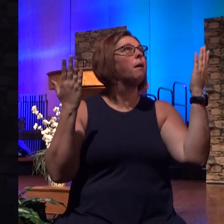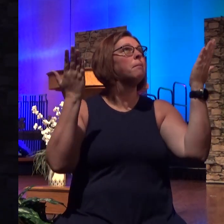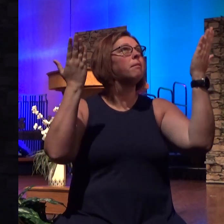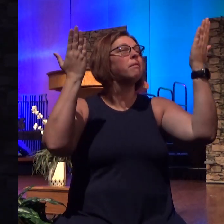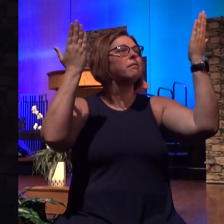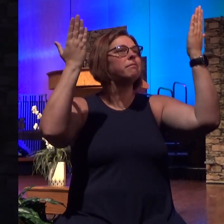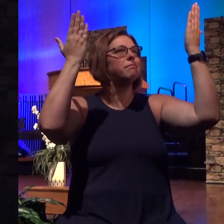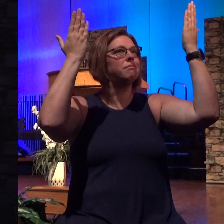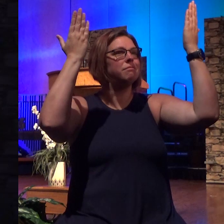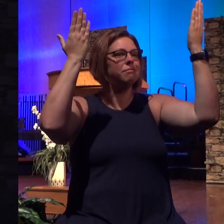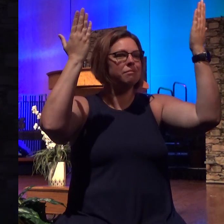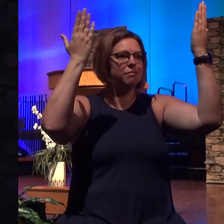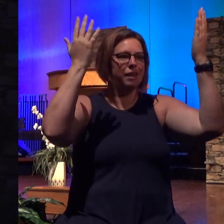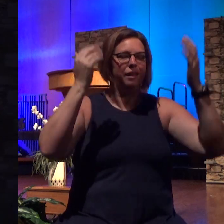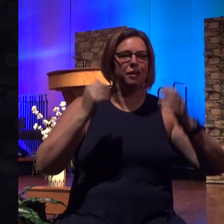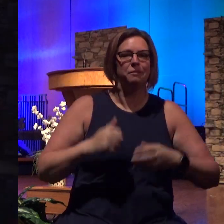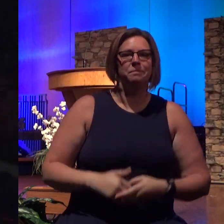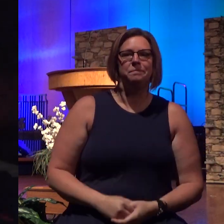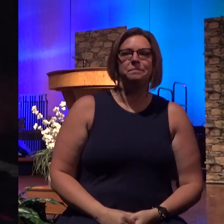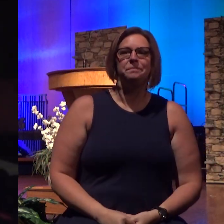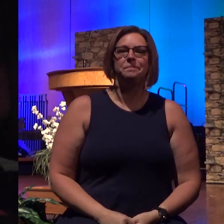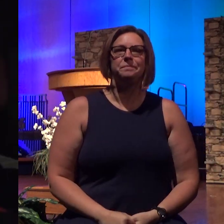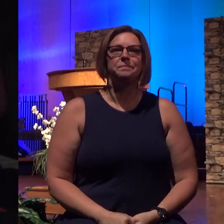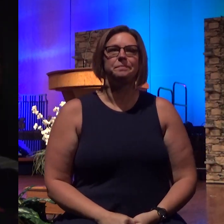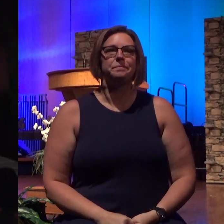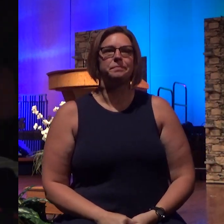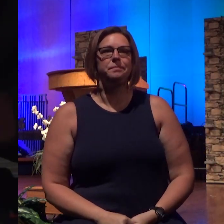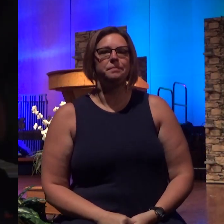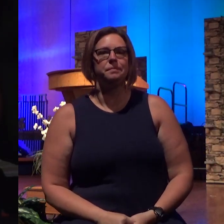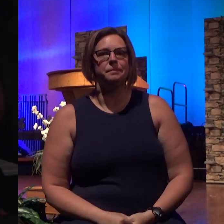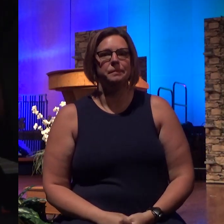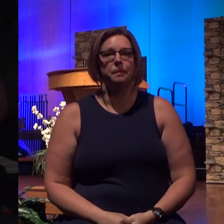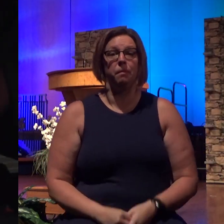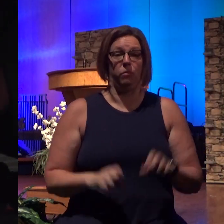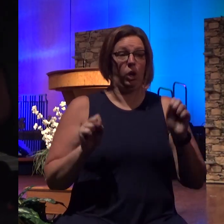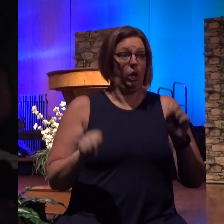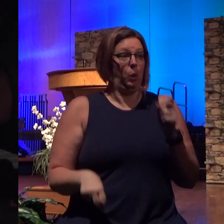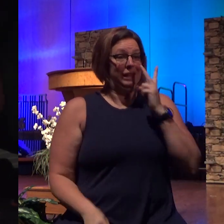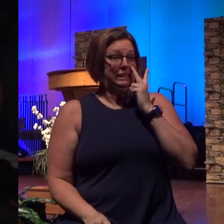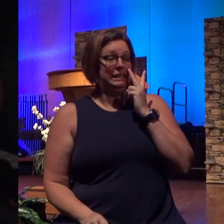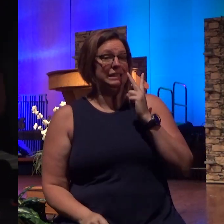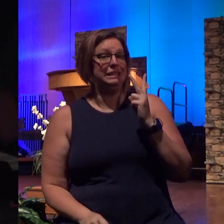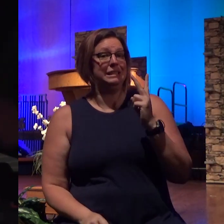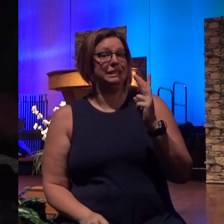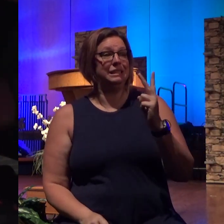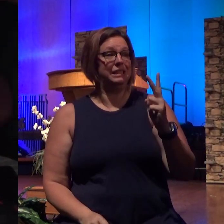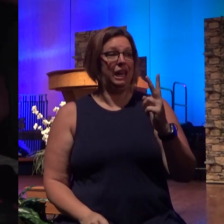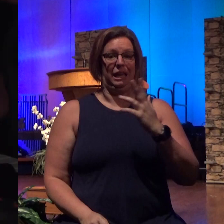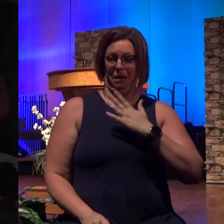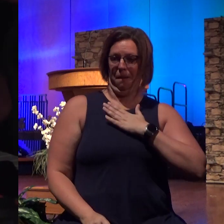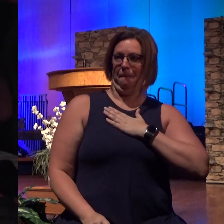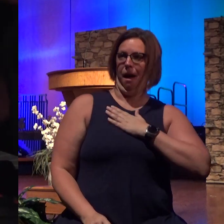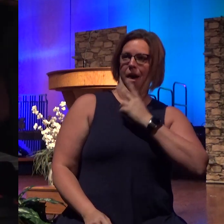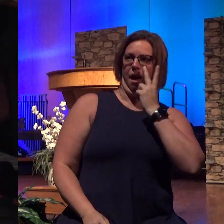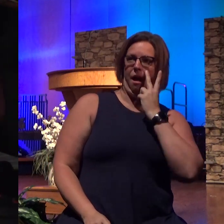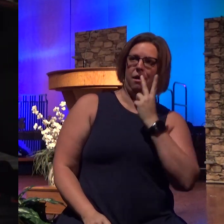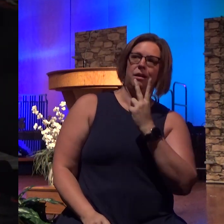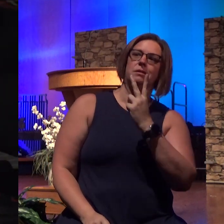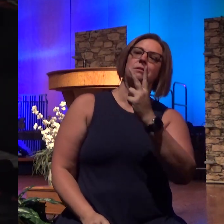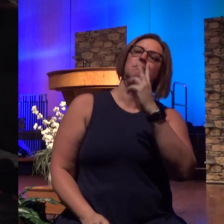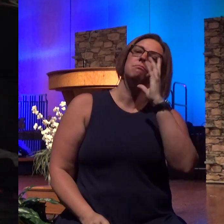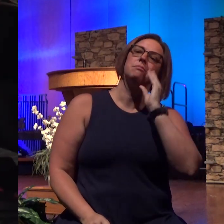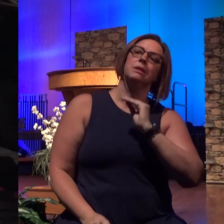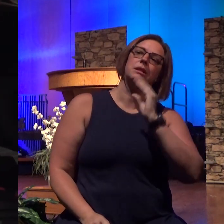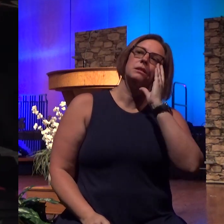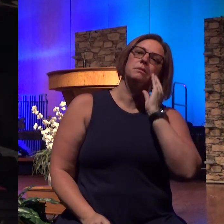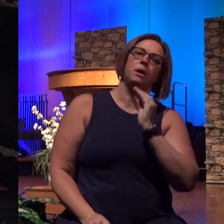your head. If you could see what I see, you'd